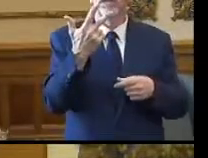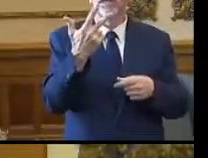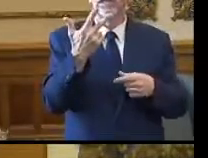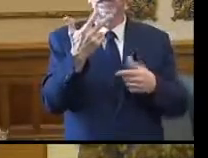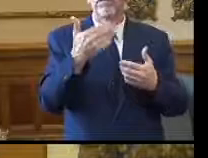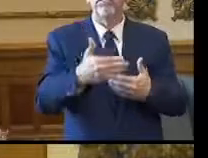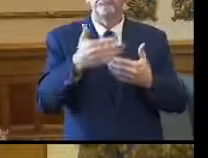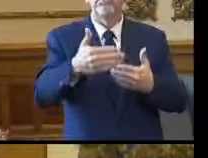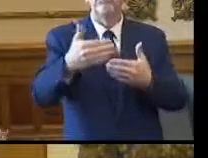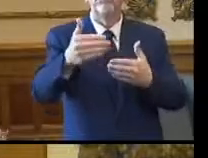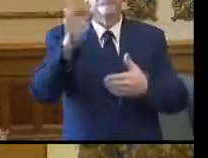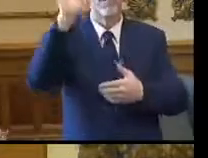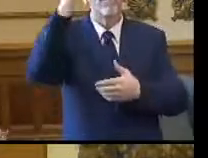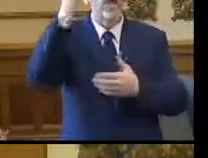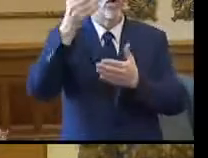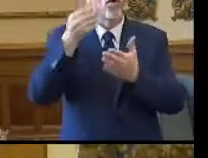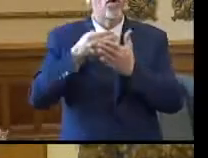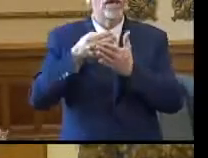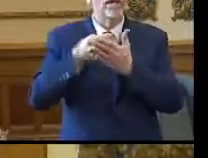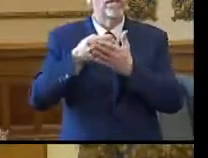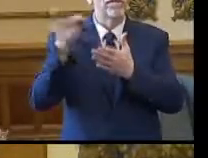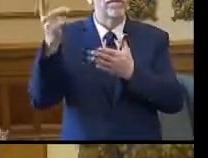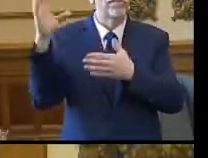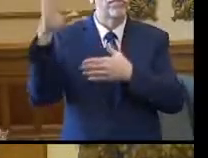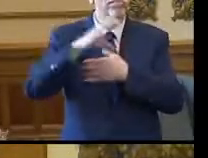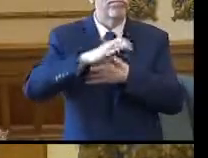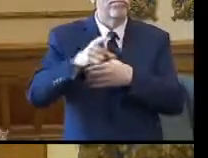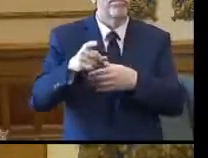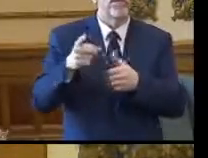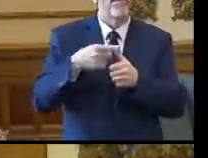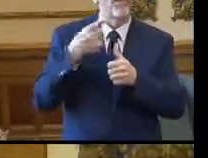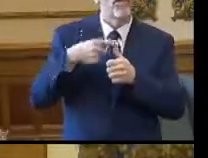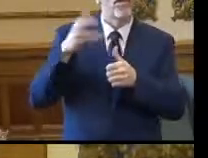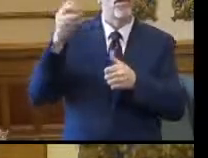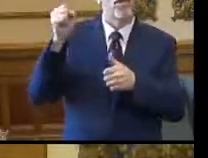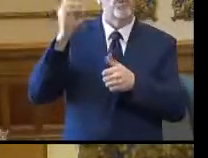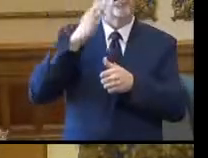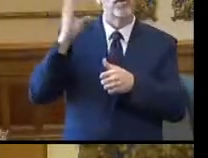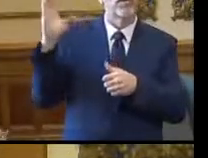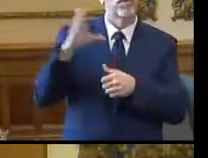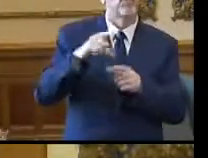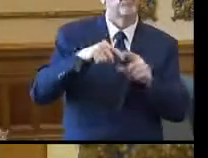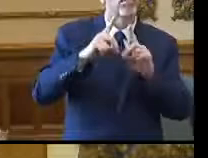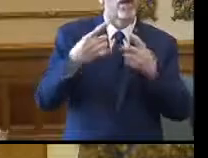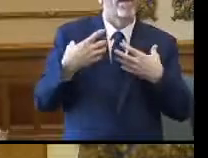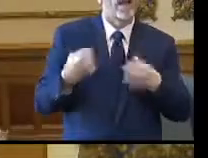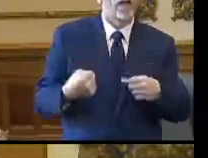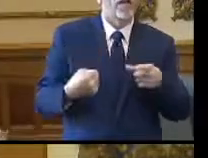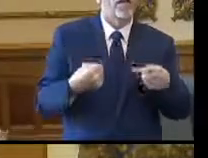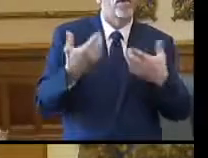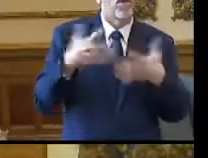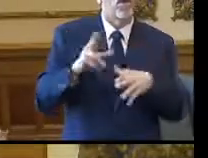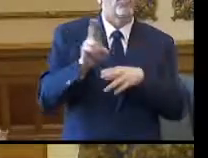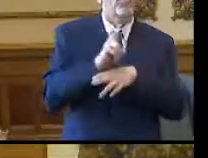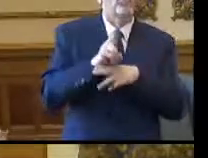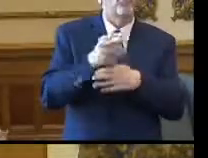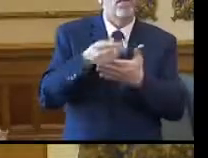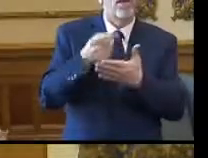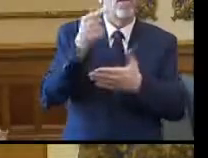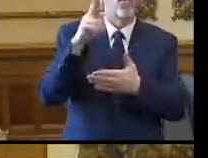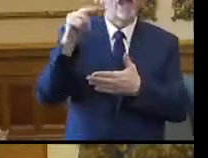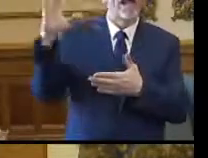of federal relief legislation. The first was directly to the Department of Health, and they have started using that grant